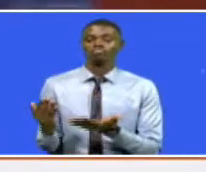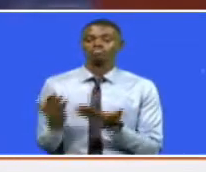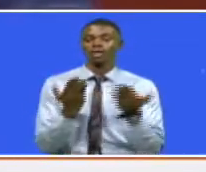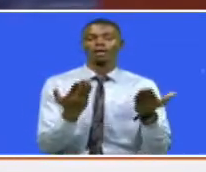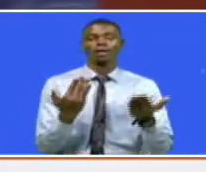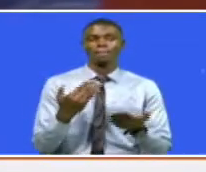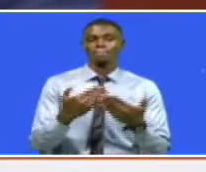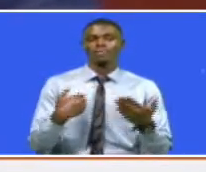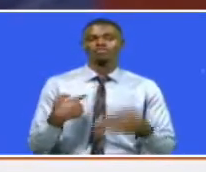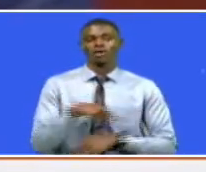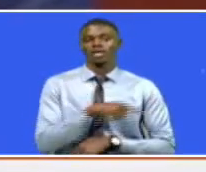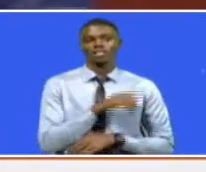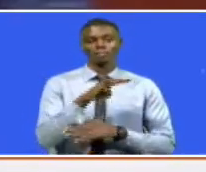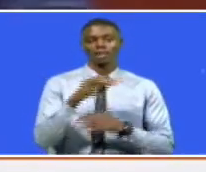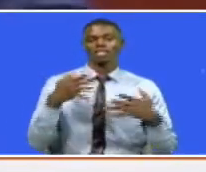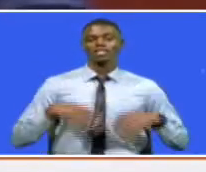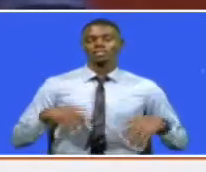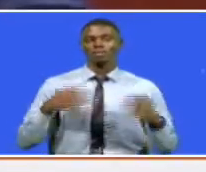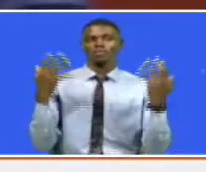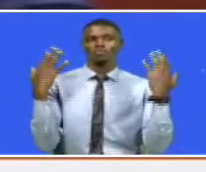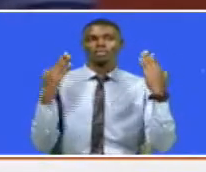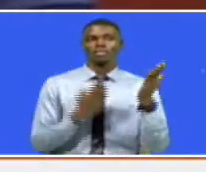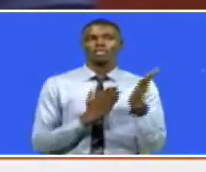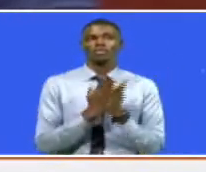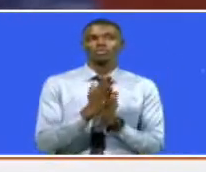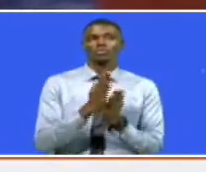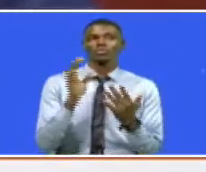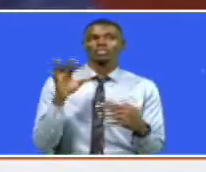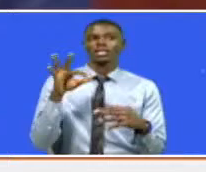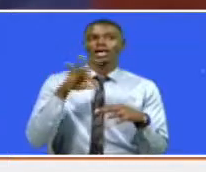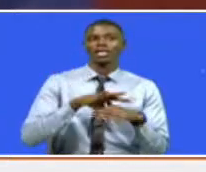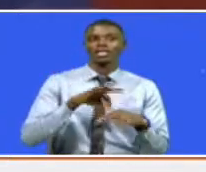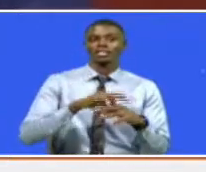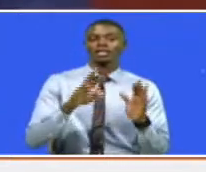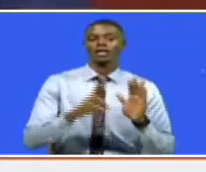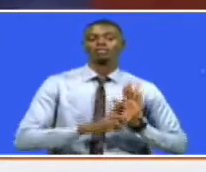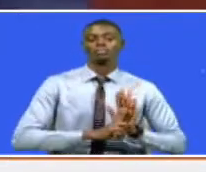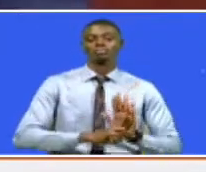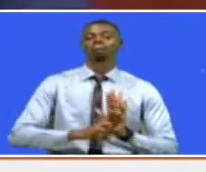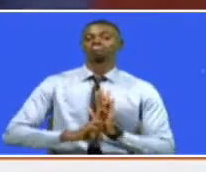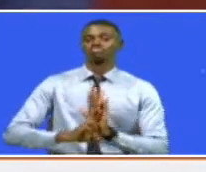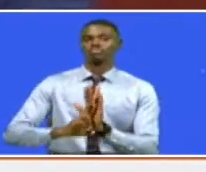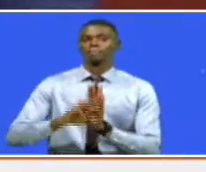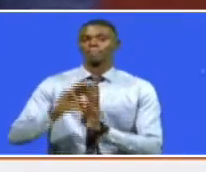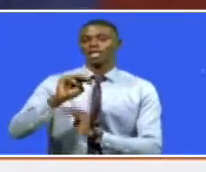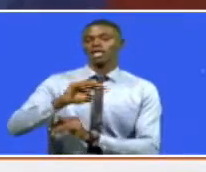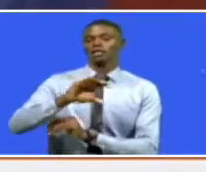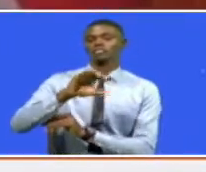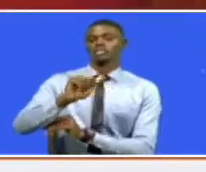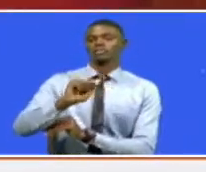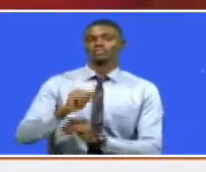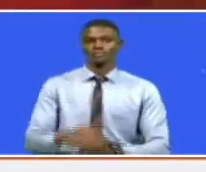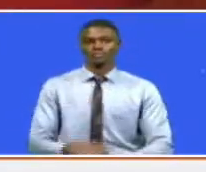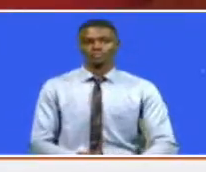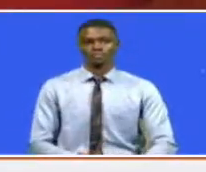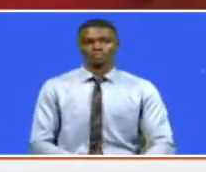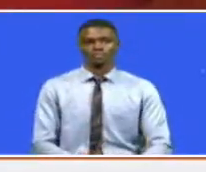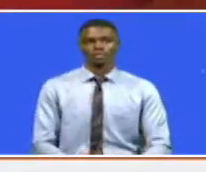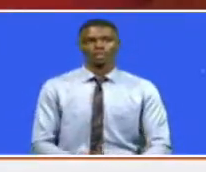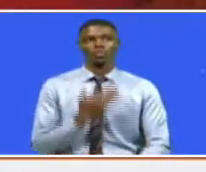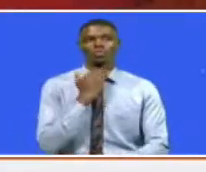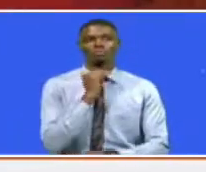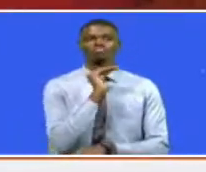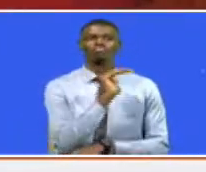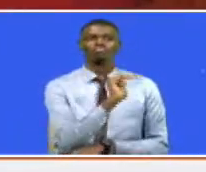us by the people of Meru through their elected representatives, that's members of a county assembly. I want to